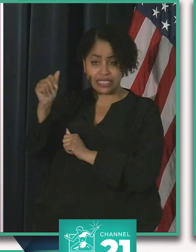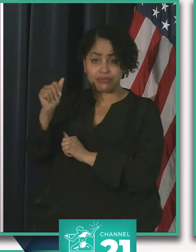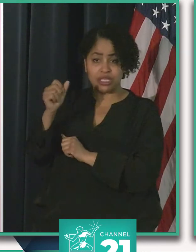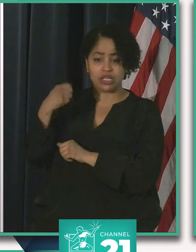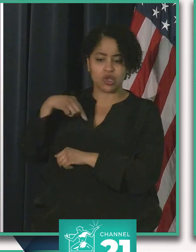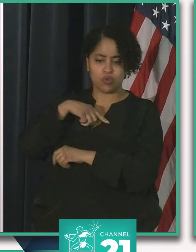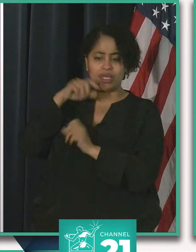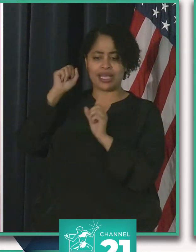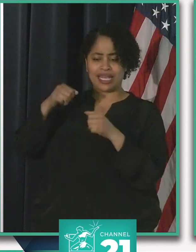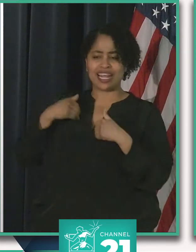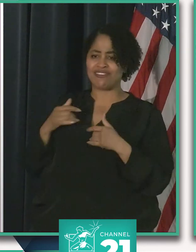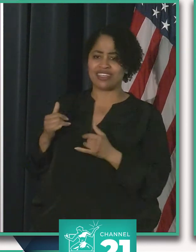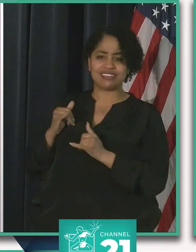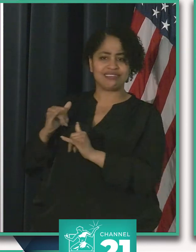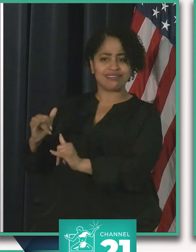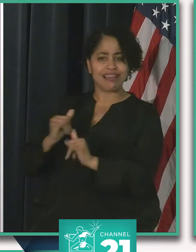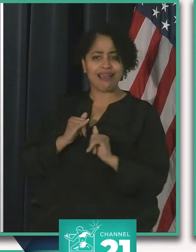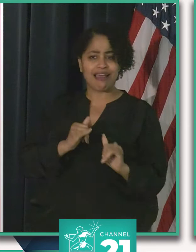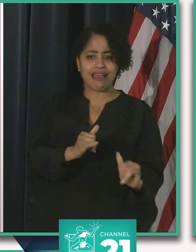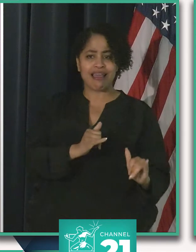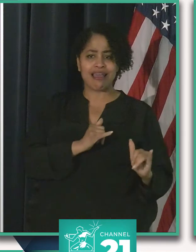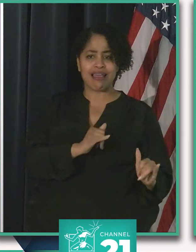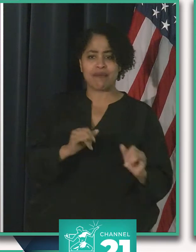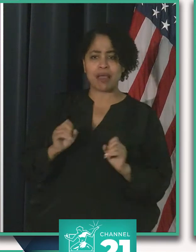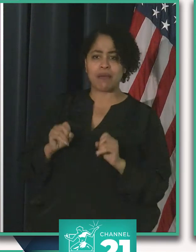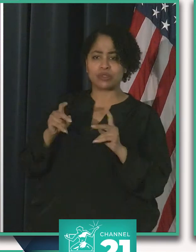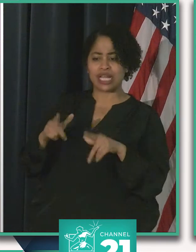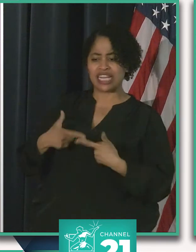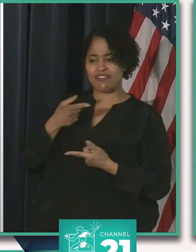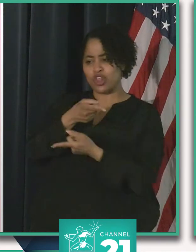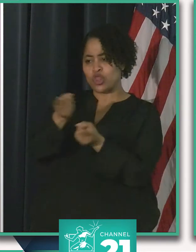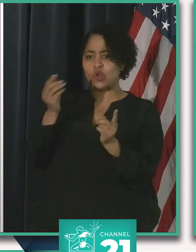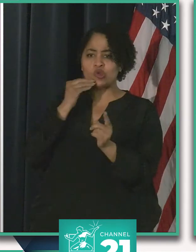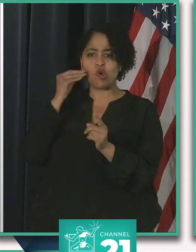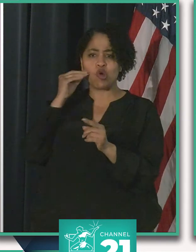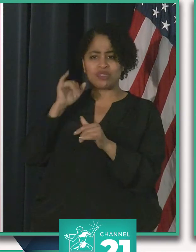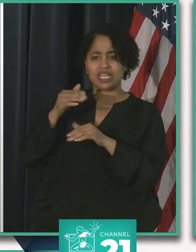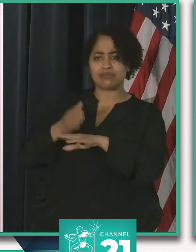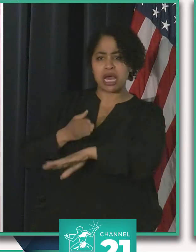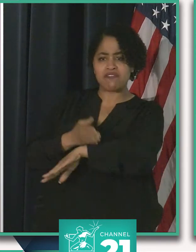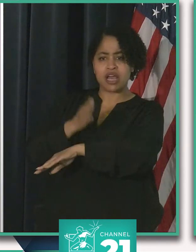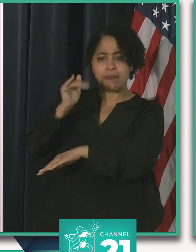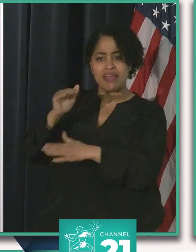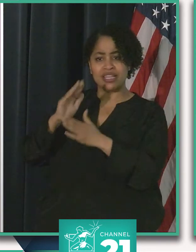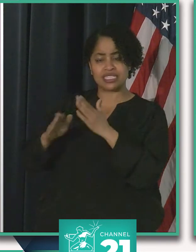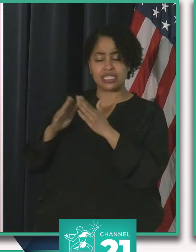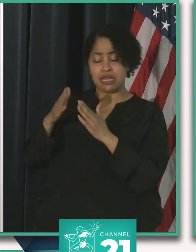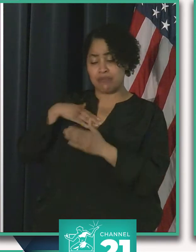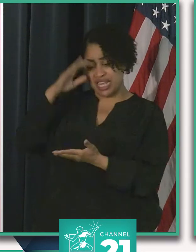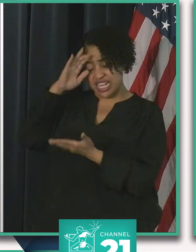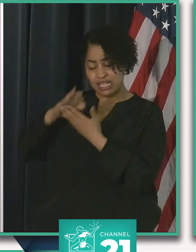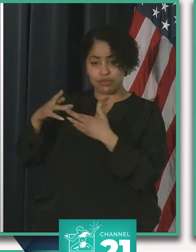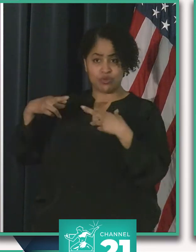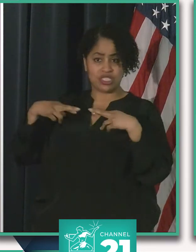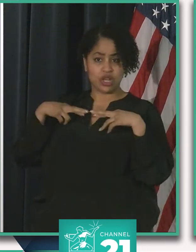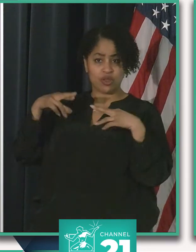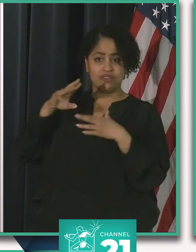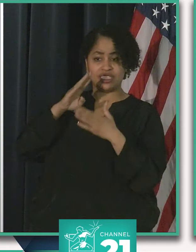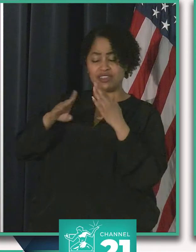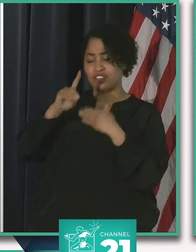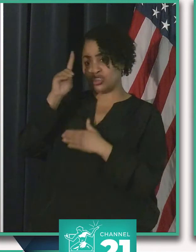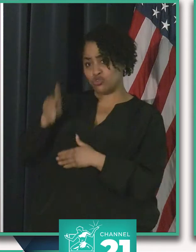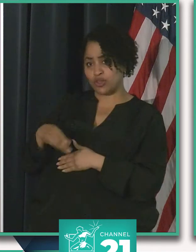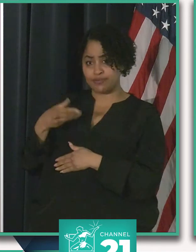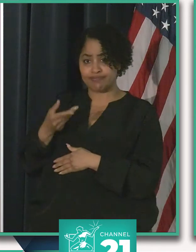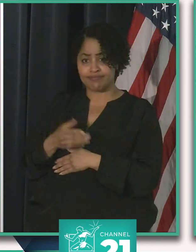so that we can have the same opportunities to live in those homes that are modified by the city. My husband is a retiree of the city of